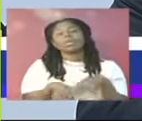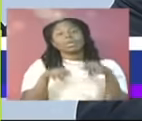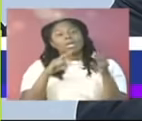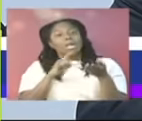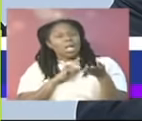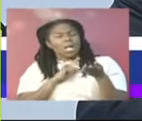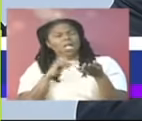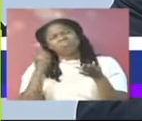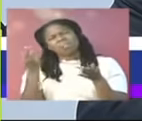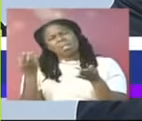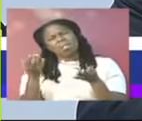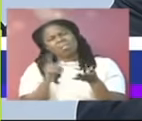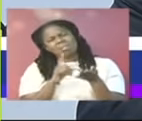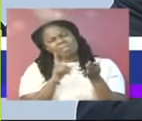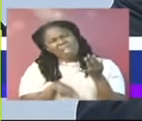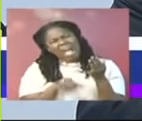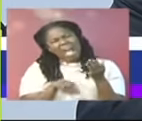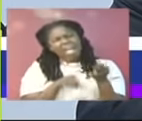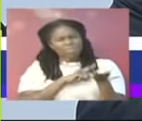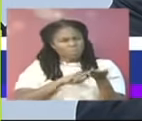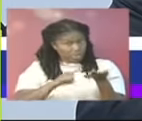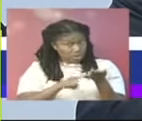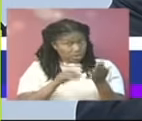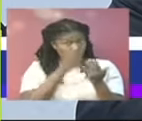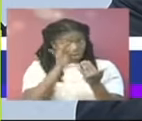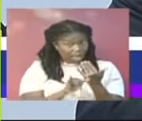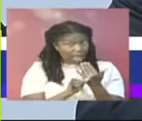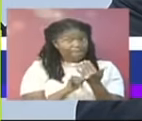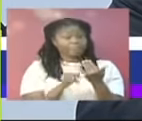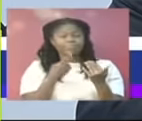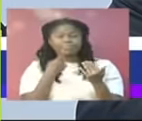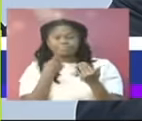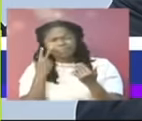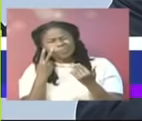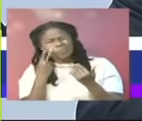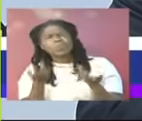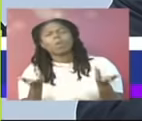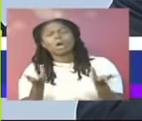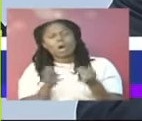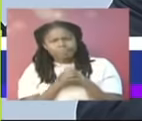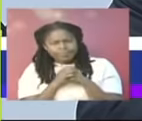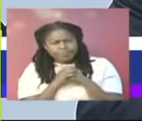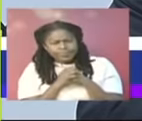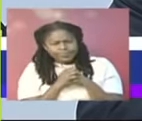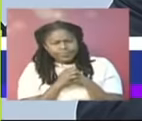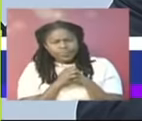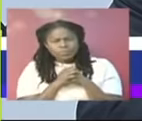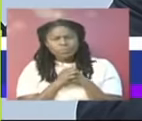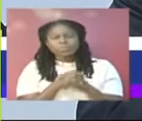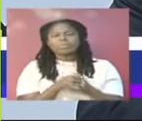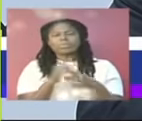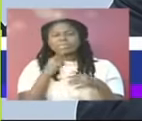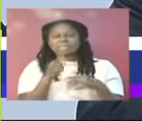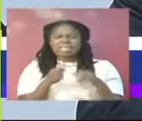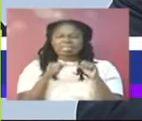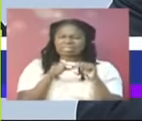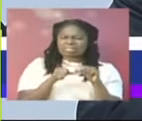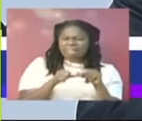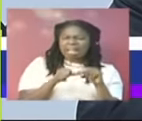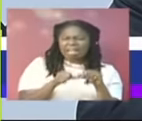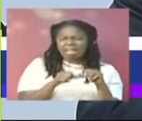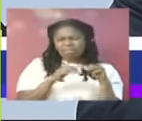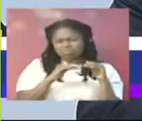10 to 14 days or so, we've seen that we've hovered around an average, a rolling average, that has remained fairly steady as